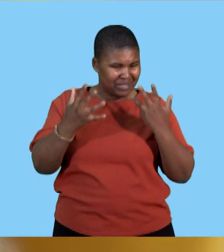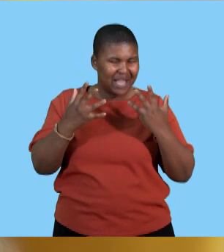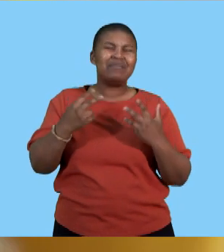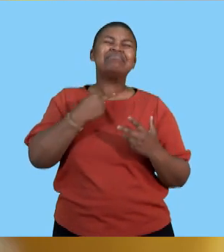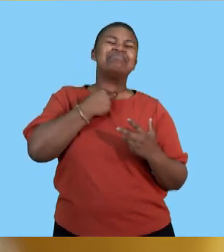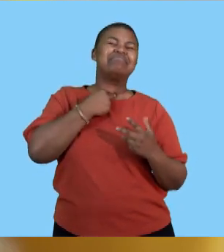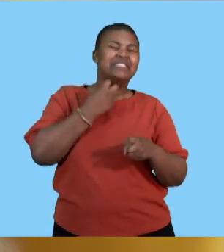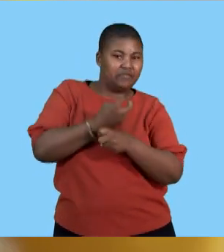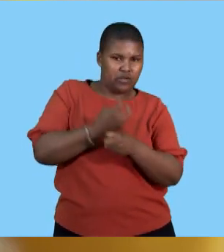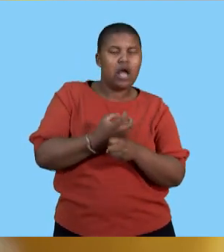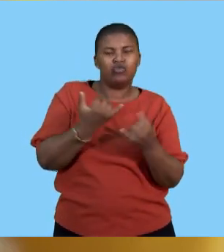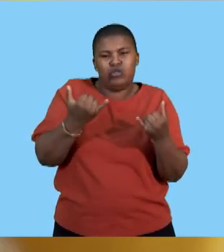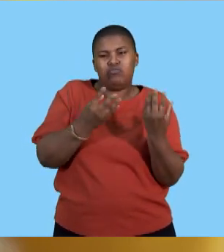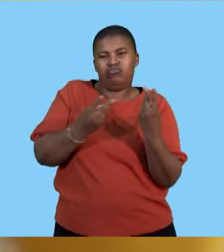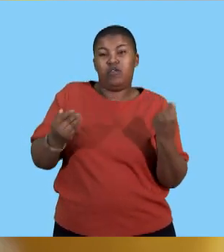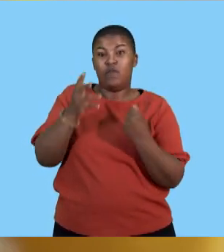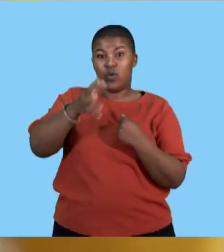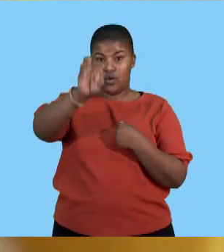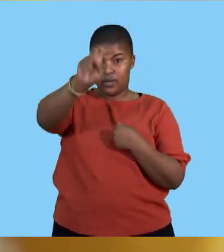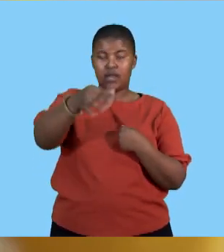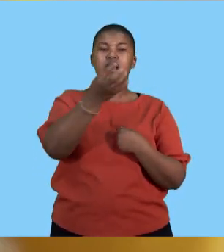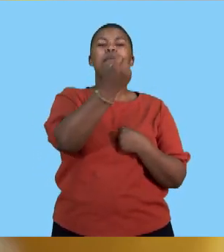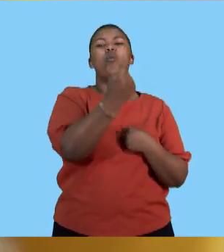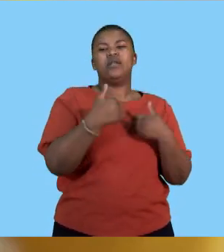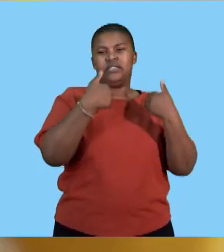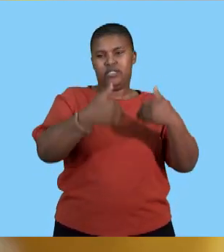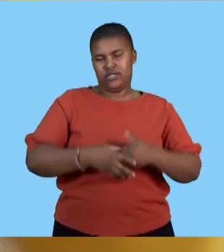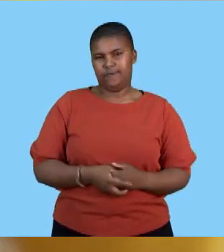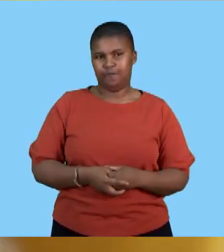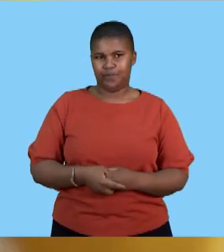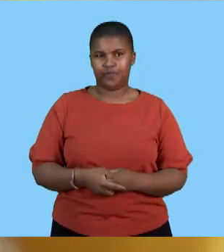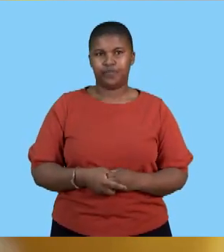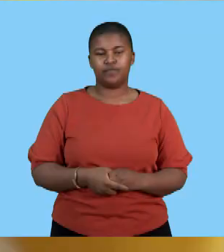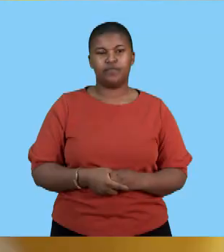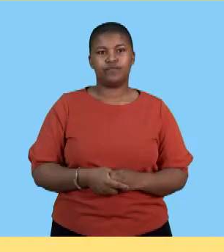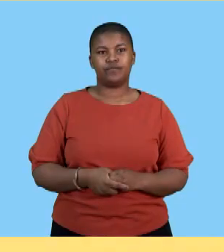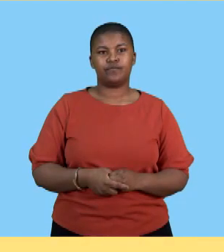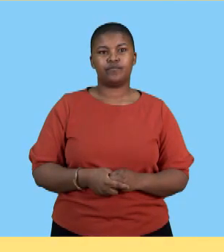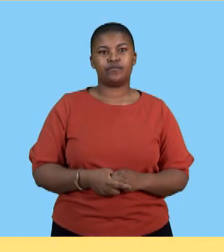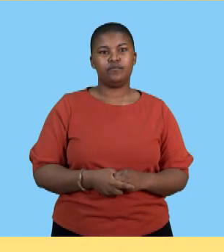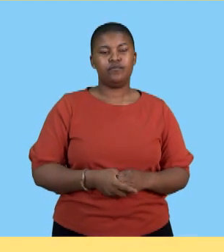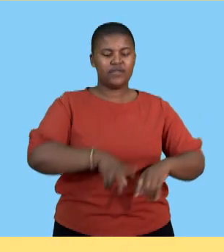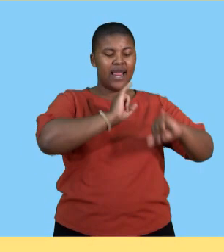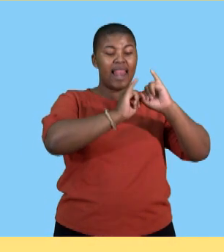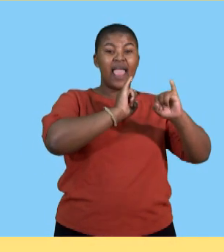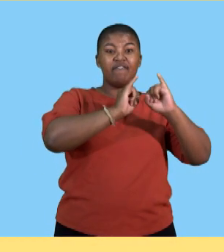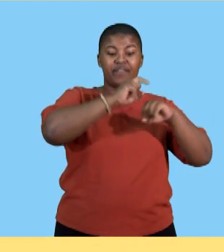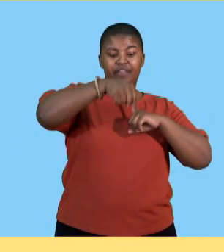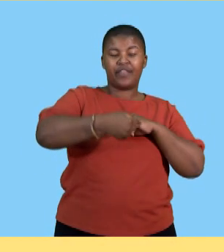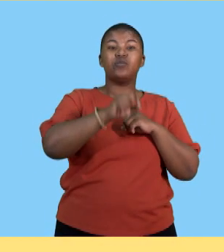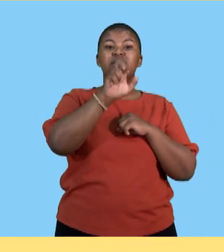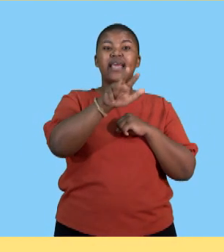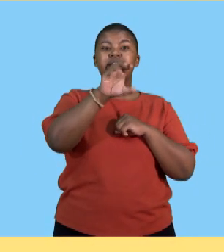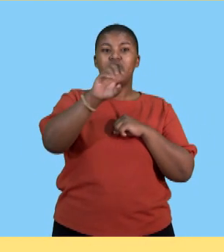address that problem. All right, so let's start off with adjustment number 1. It says, an amount